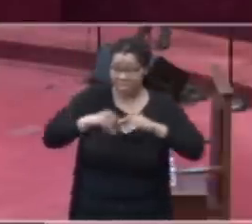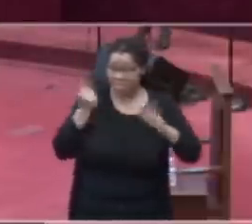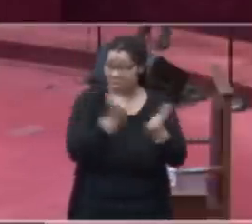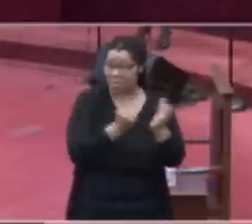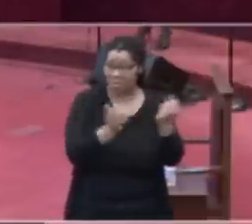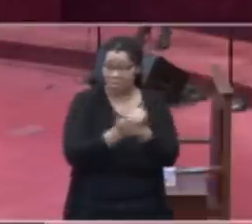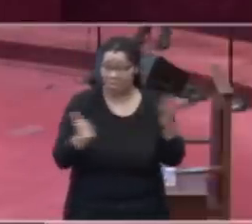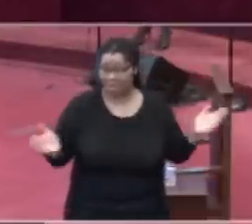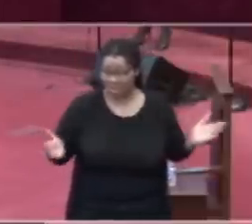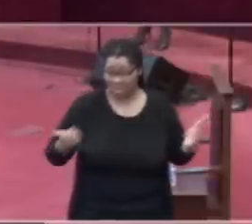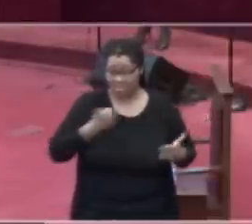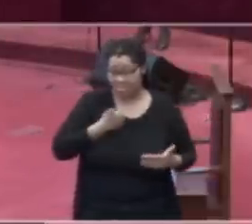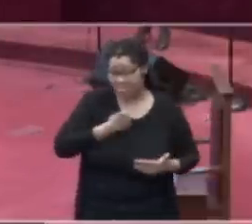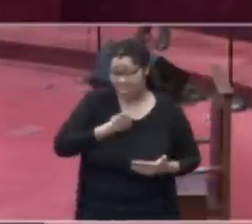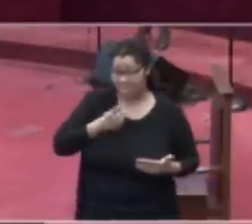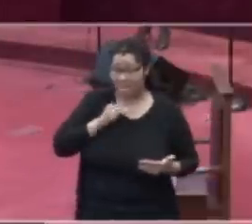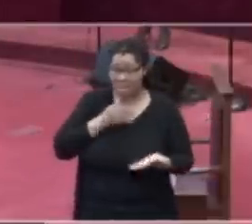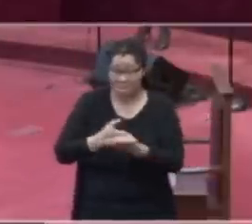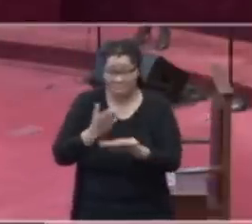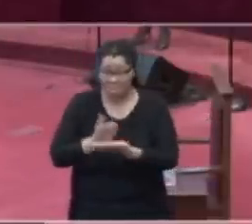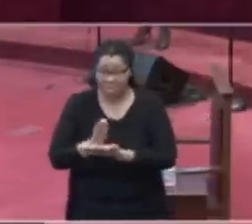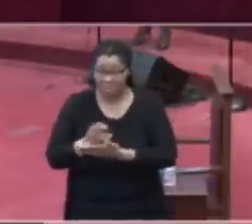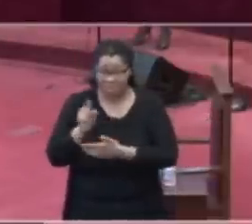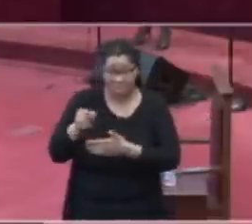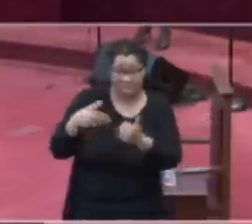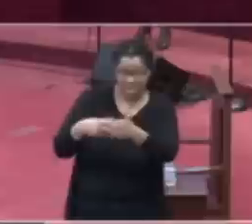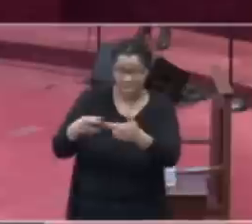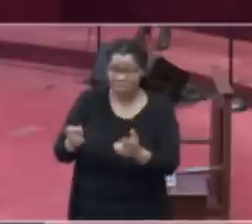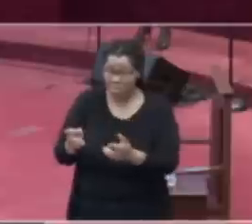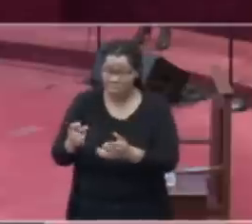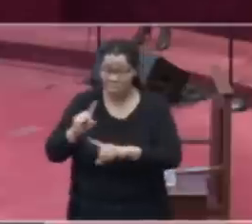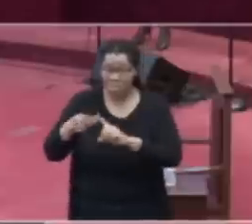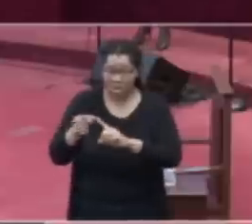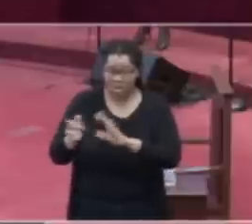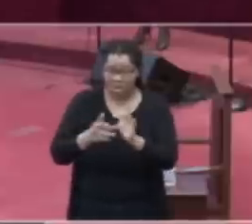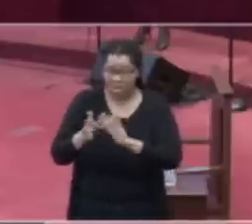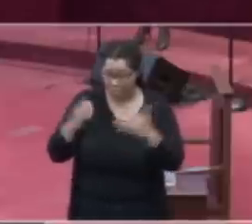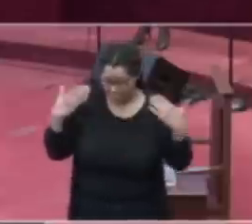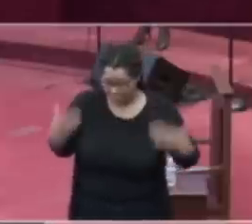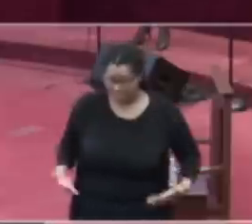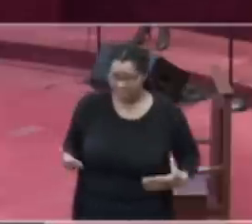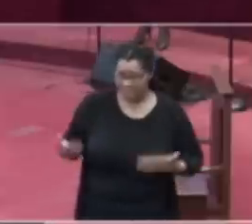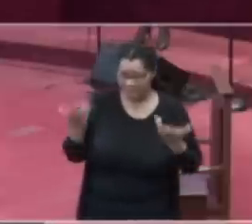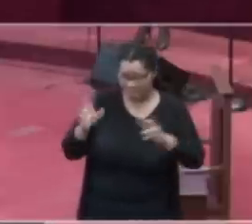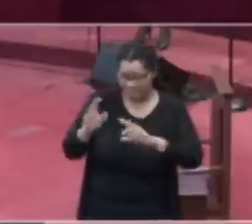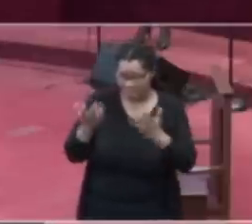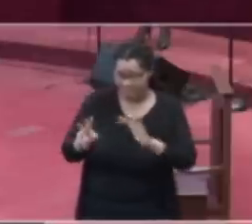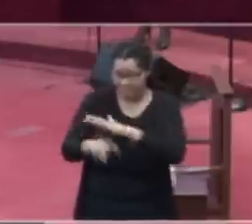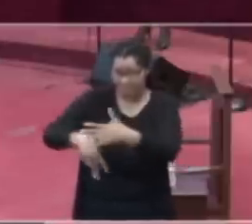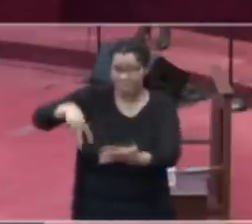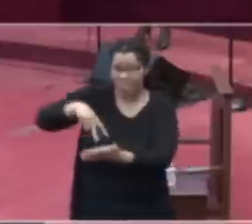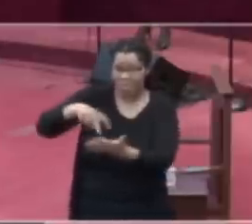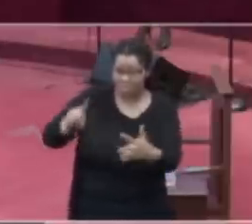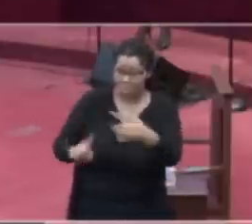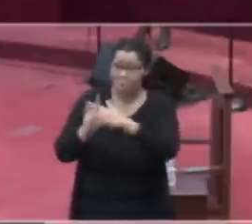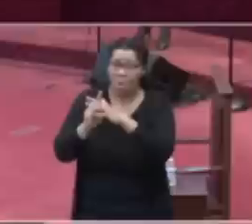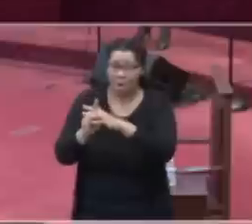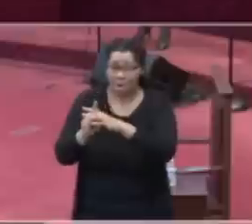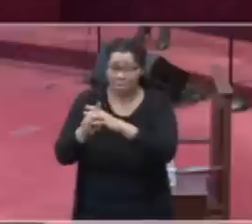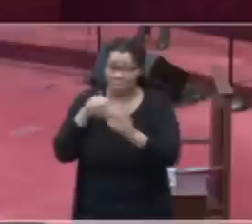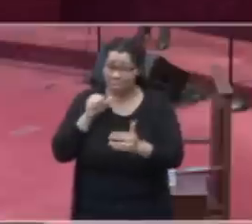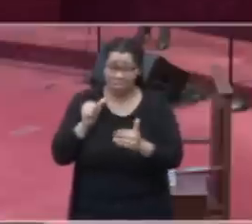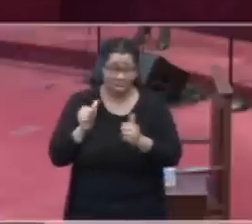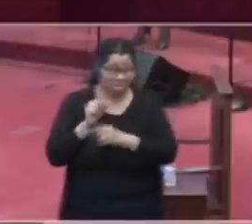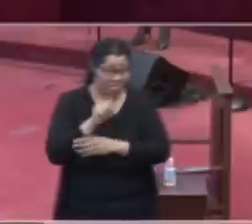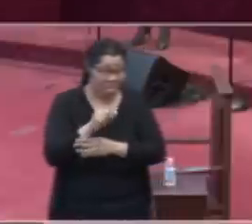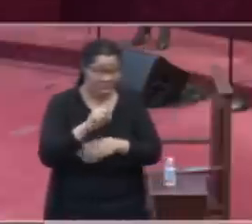was not privileged to be in the upper room where he made his post-resurrection appearance. And I wasn't there